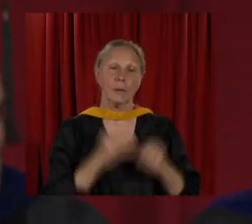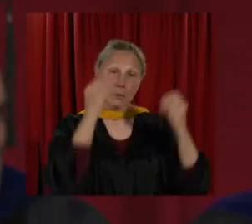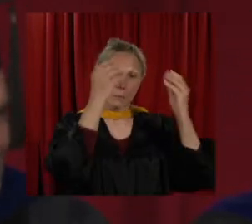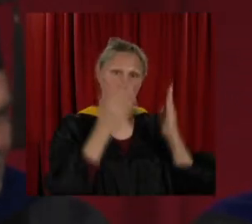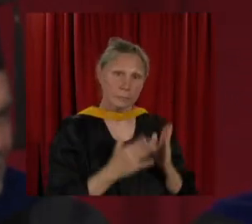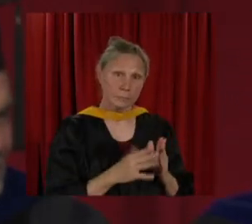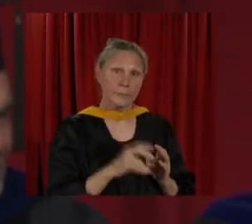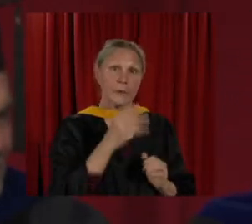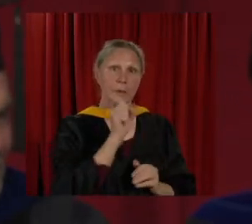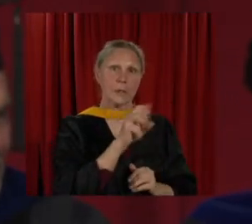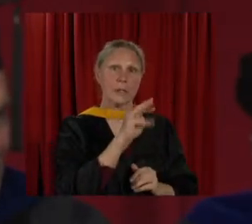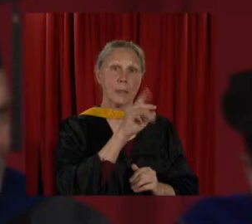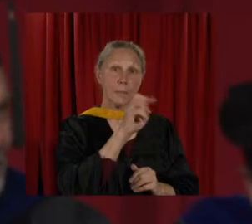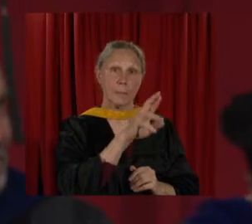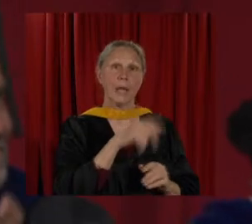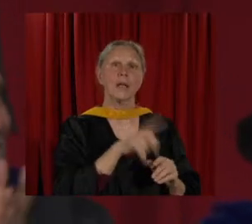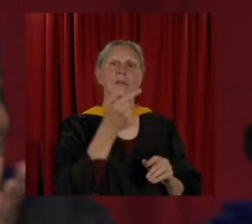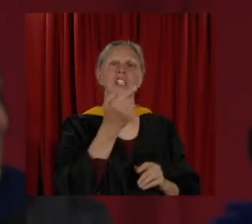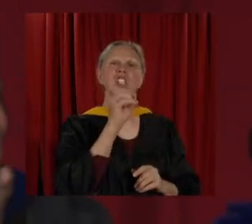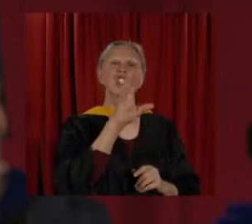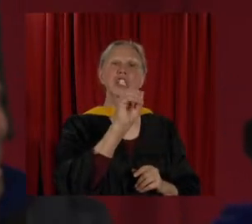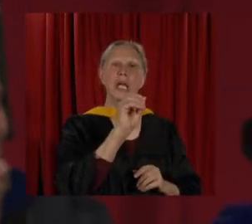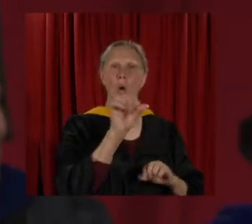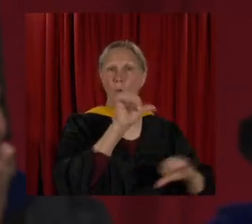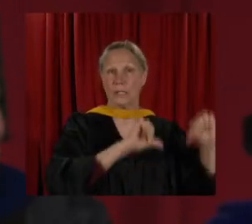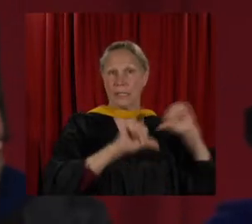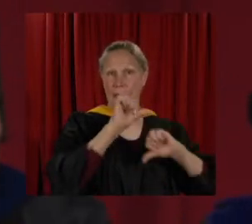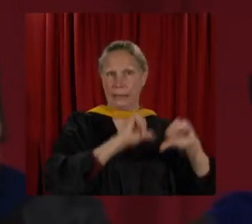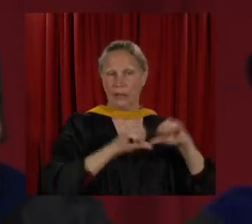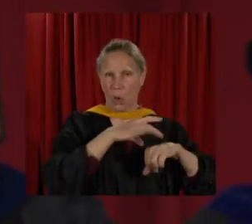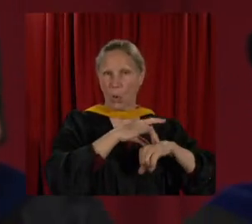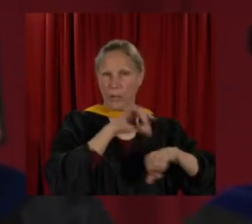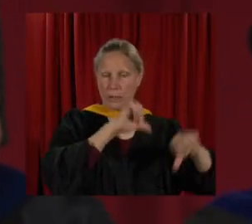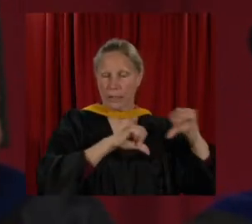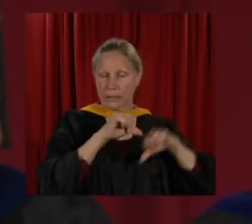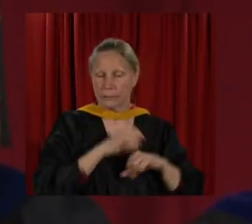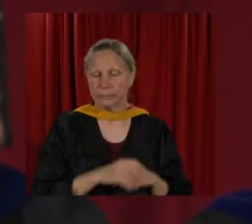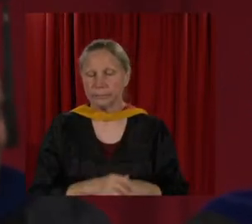Professor Christopher Liner, Chair of Geosciences.